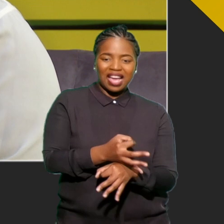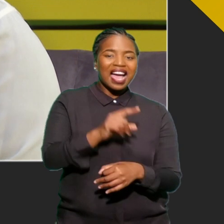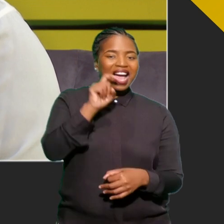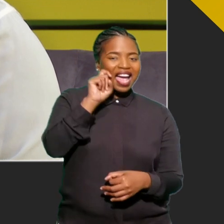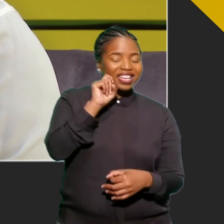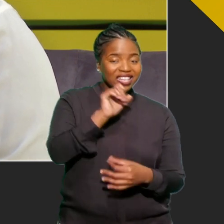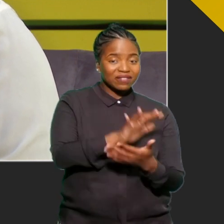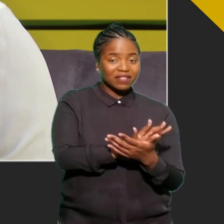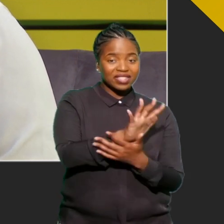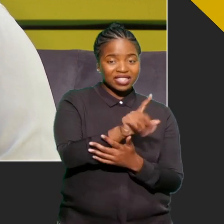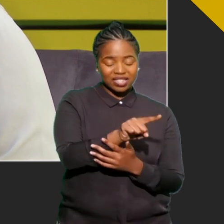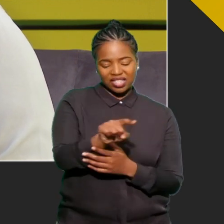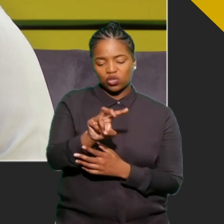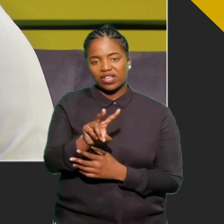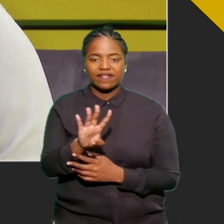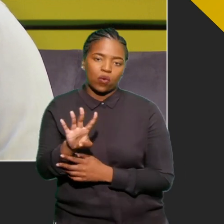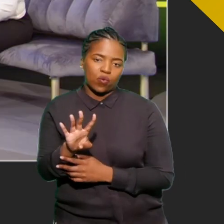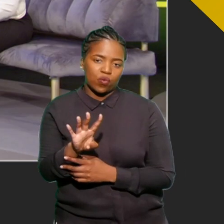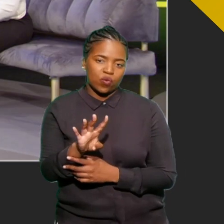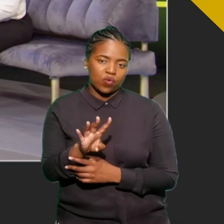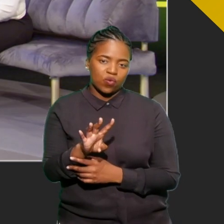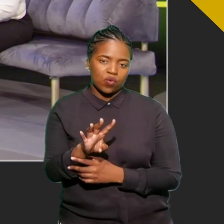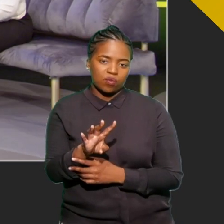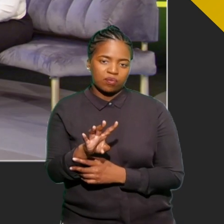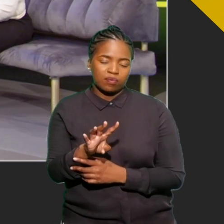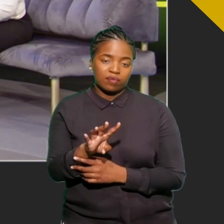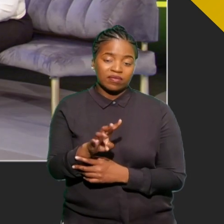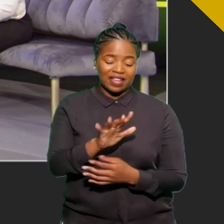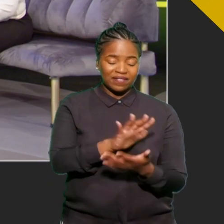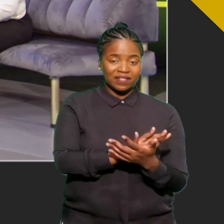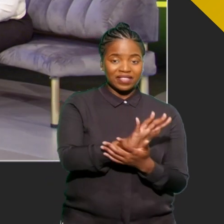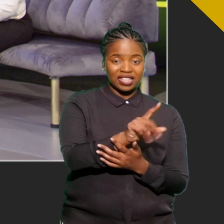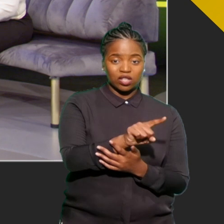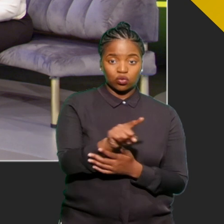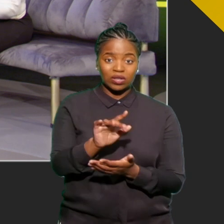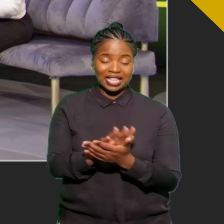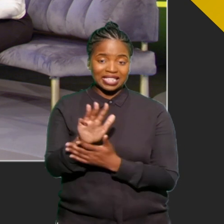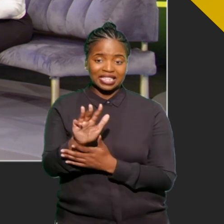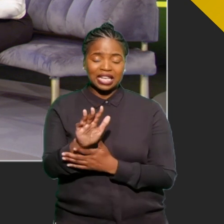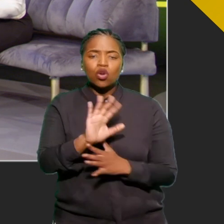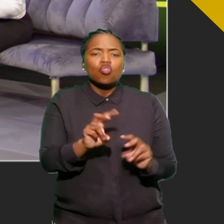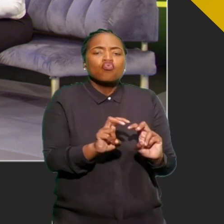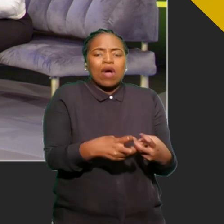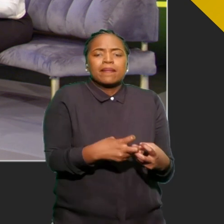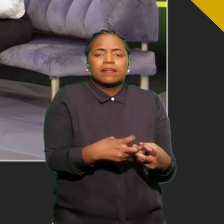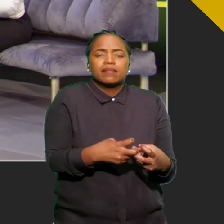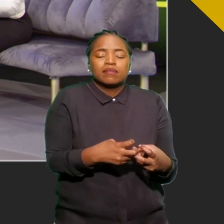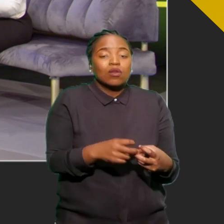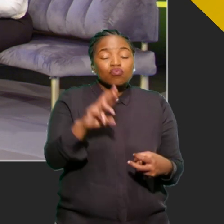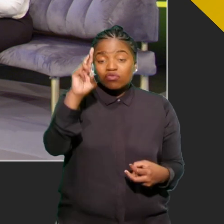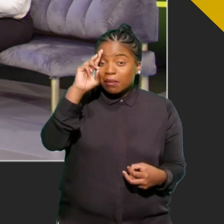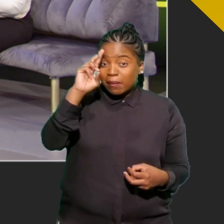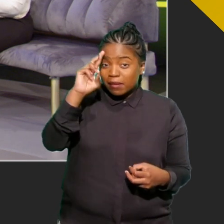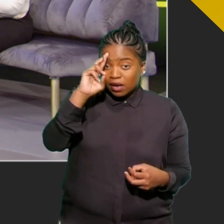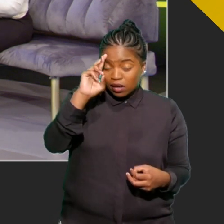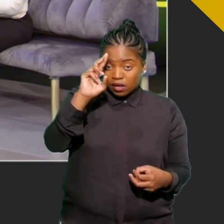between 15 and 24. And for 15 to 19... So these are rapes? No, they're not rapes. But some of them are rapes.